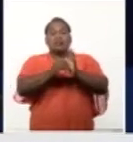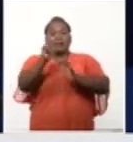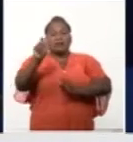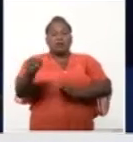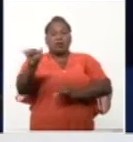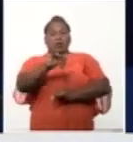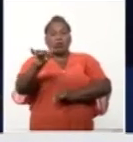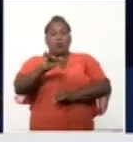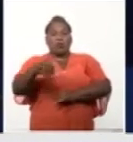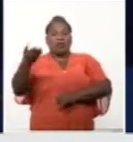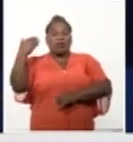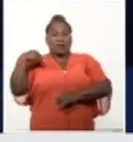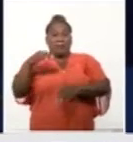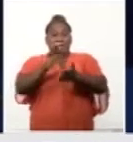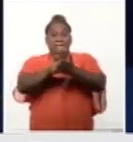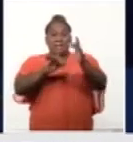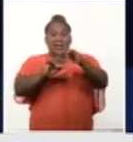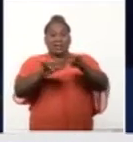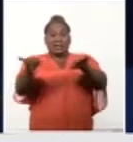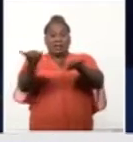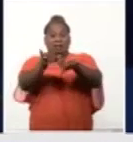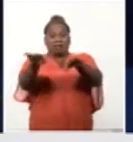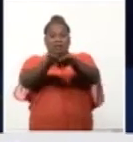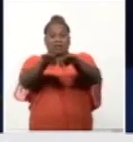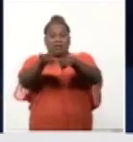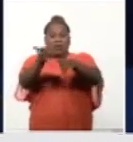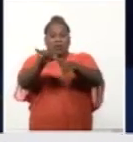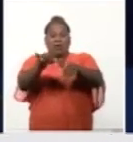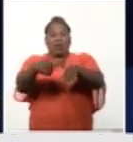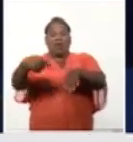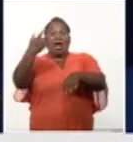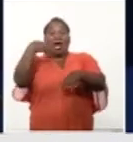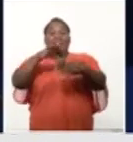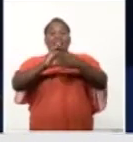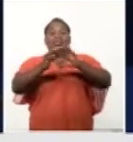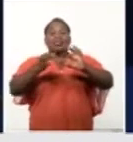1.39%, and Artemisa